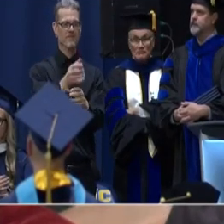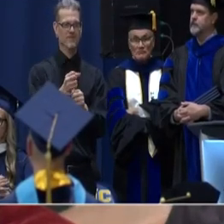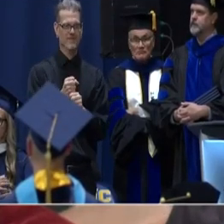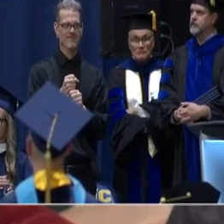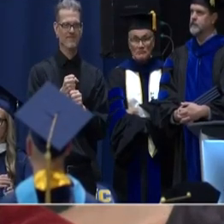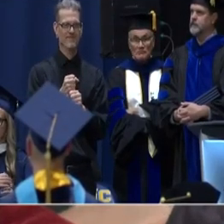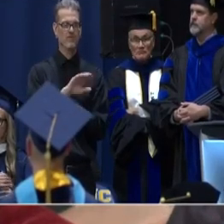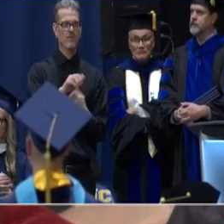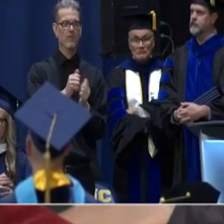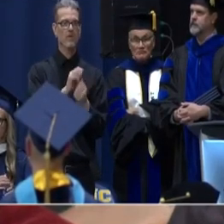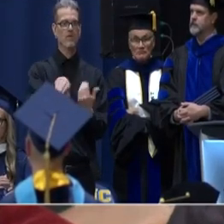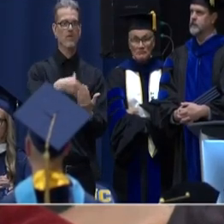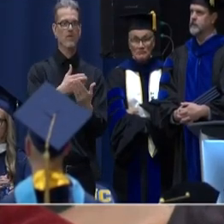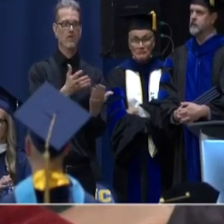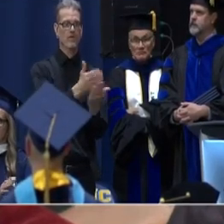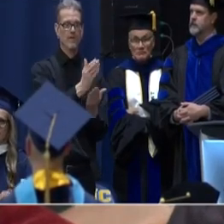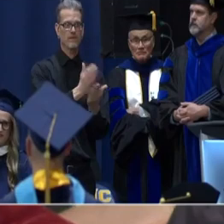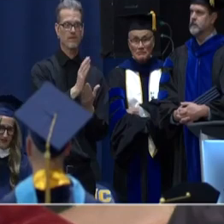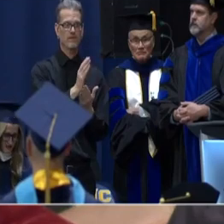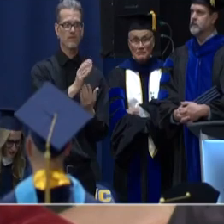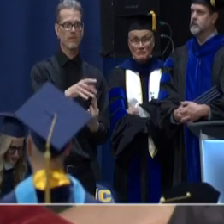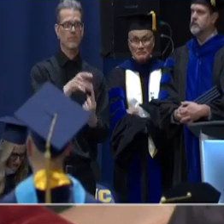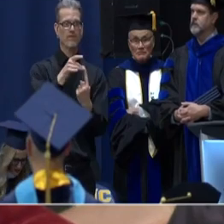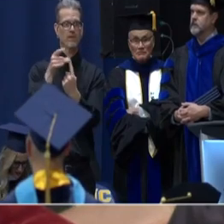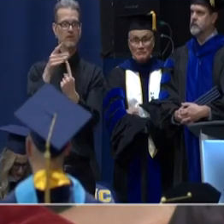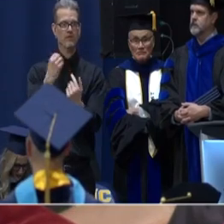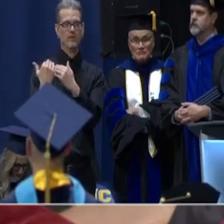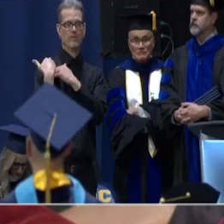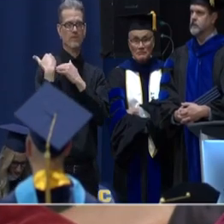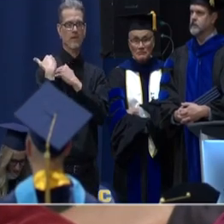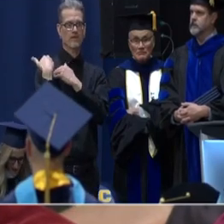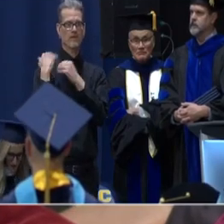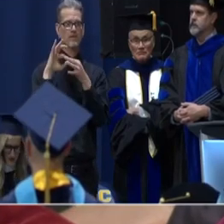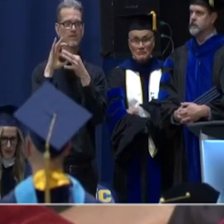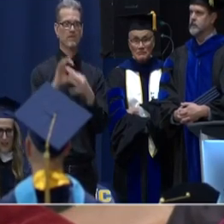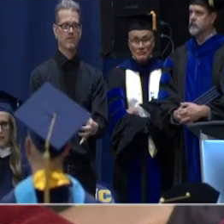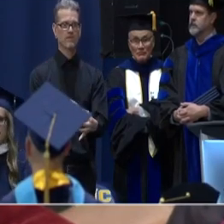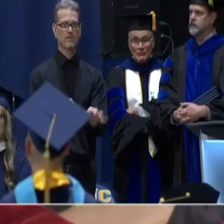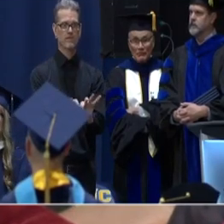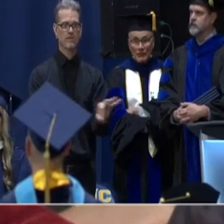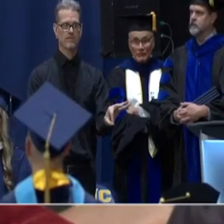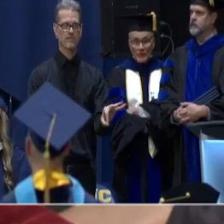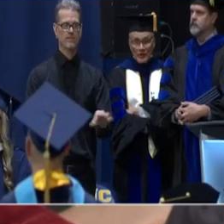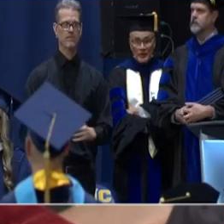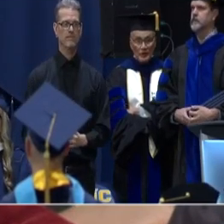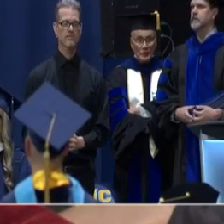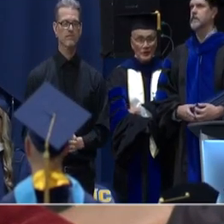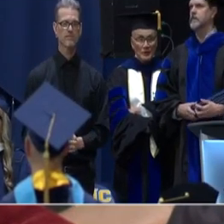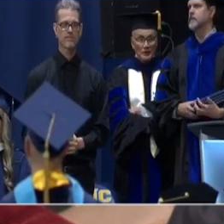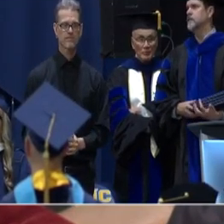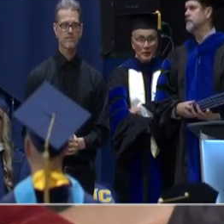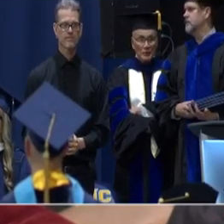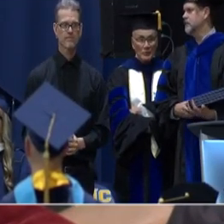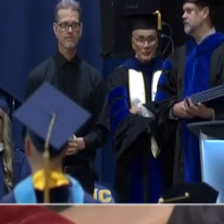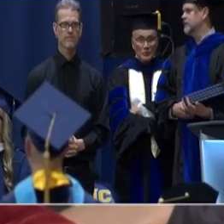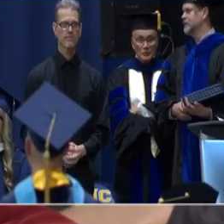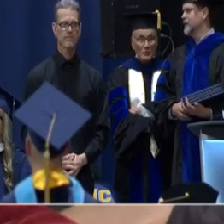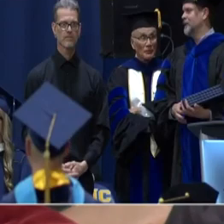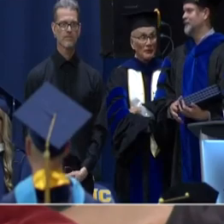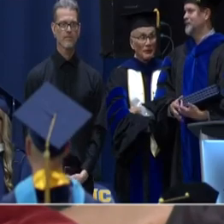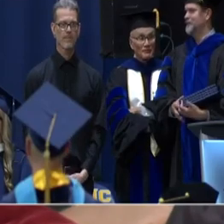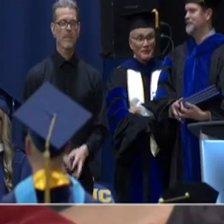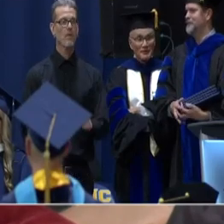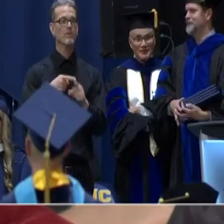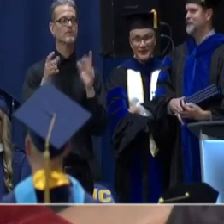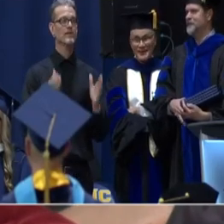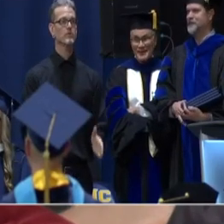rights, privileges, and responsibilities pertaining to these degrees. Will the